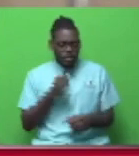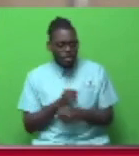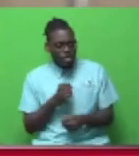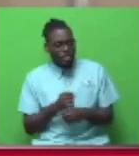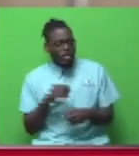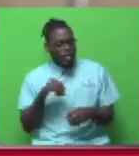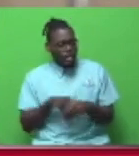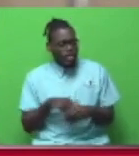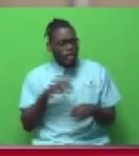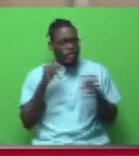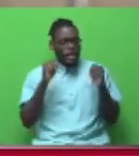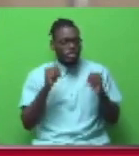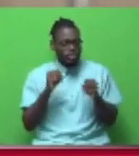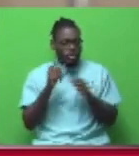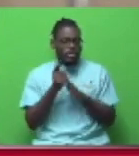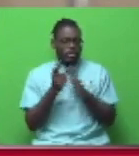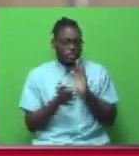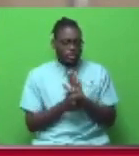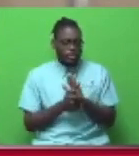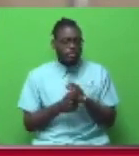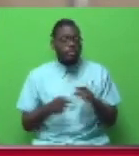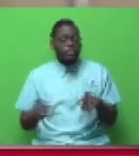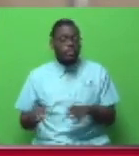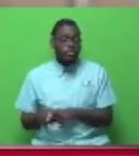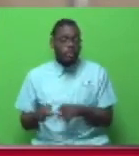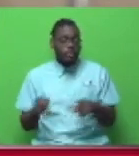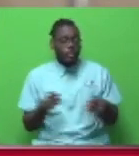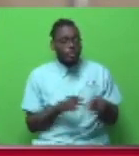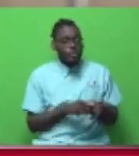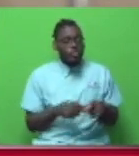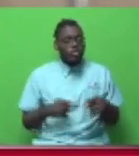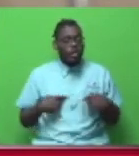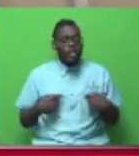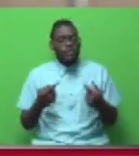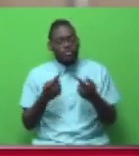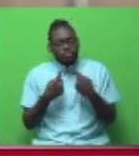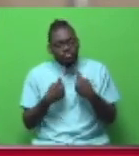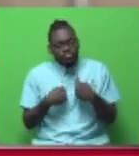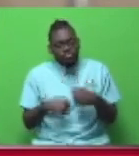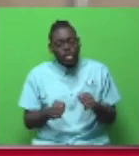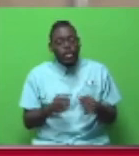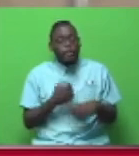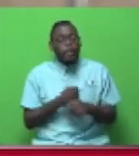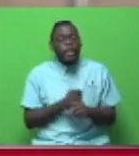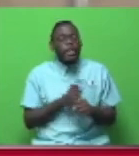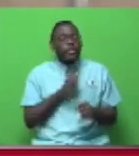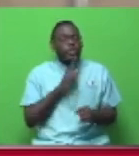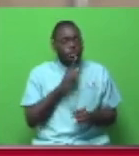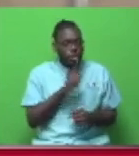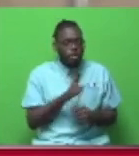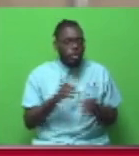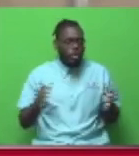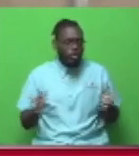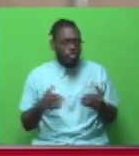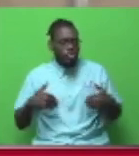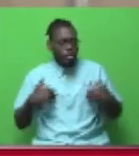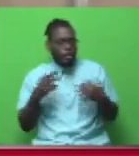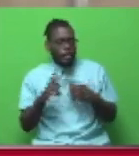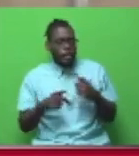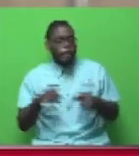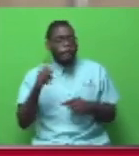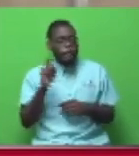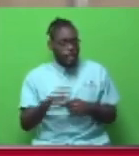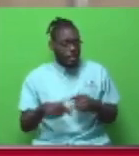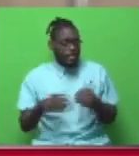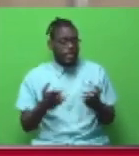we also believe it engenders, that culture within our young people of giving back and serving their country as well,